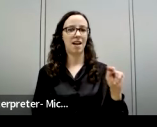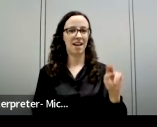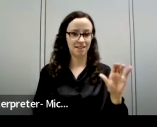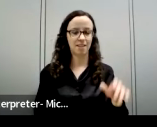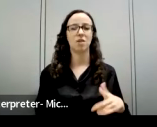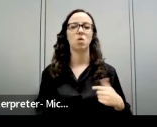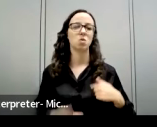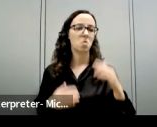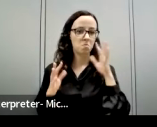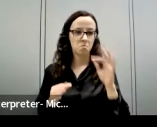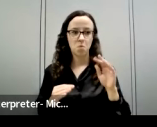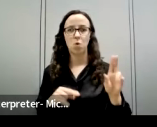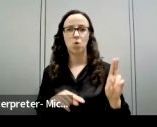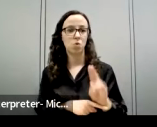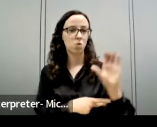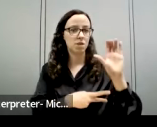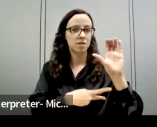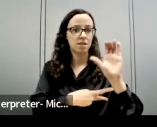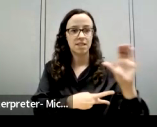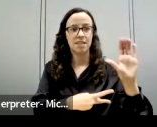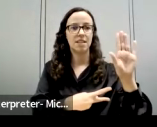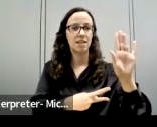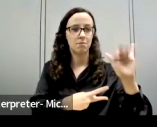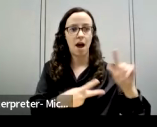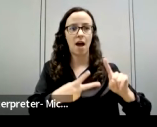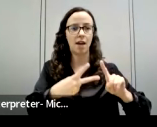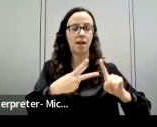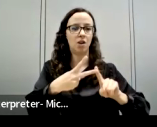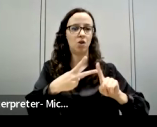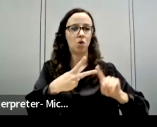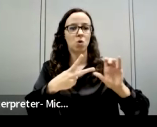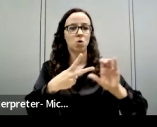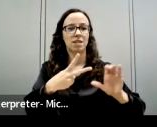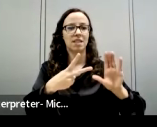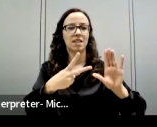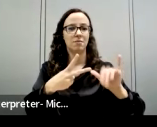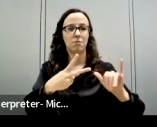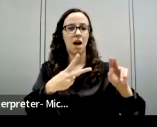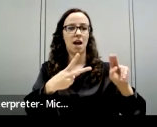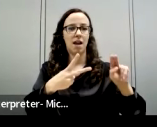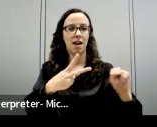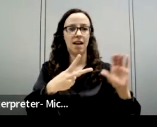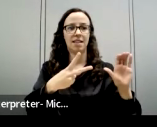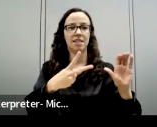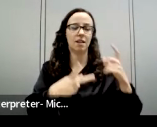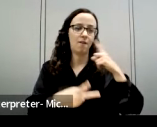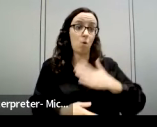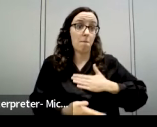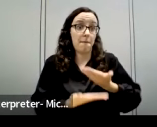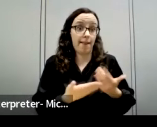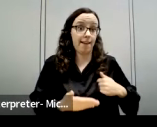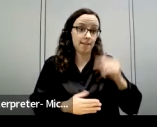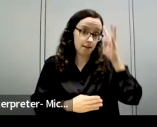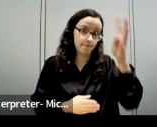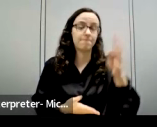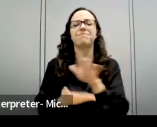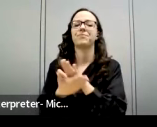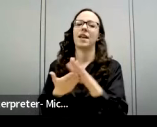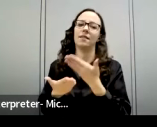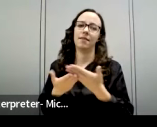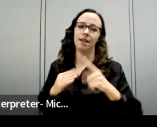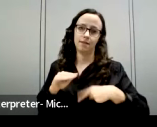use either the CC by or the CC by NC for my own things that I'm creating. But that's the nice thing about these licenses,